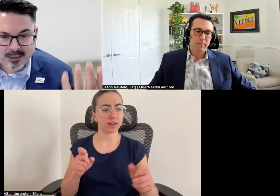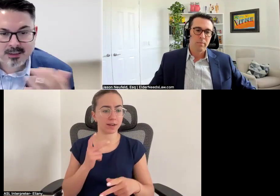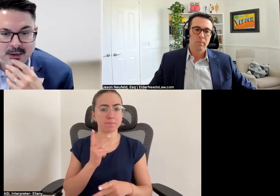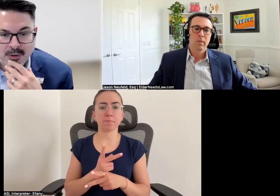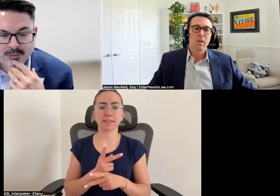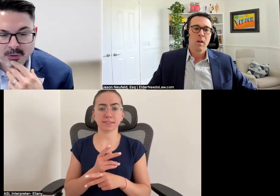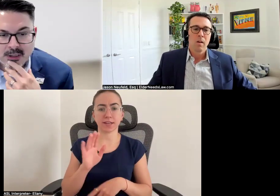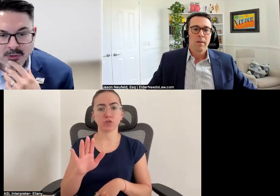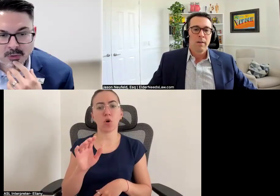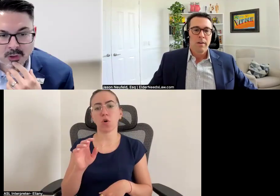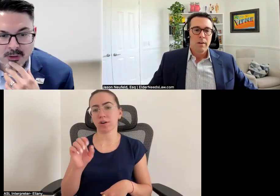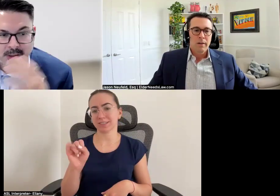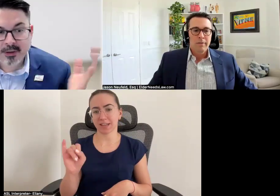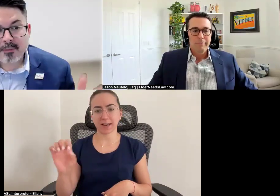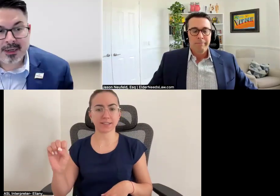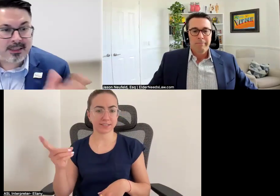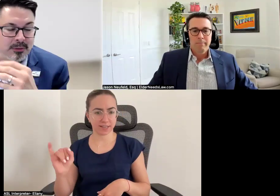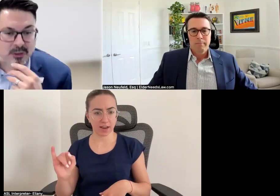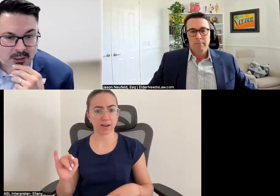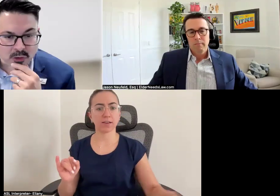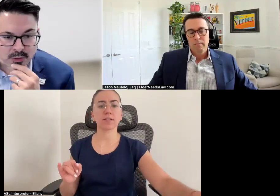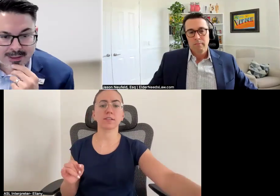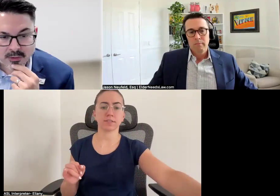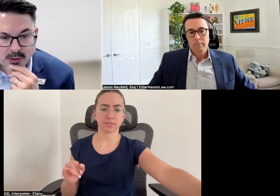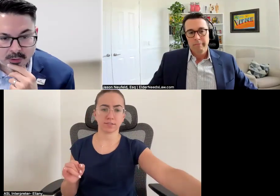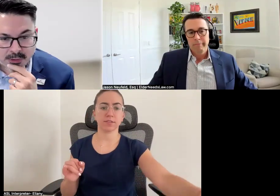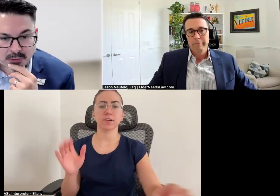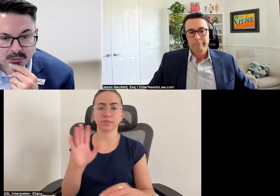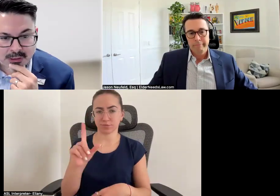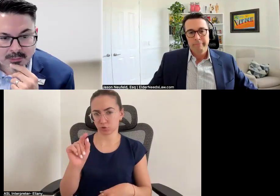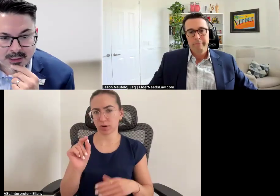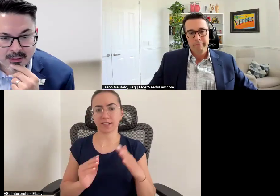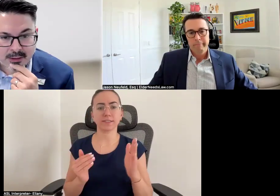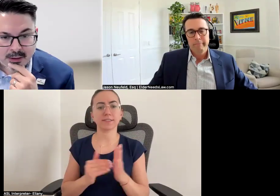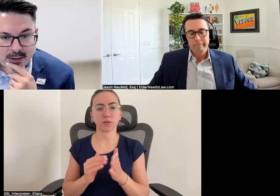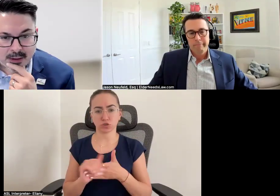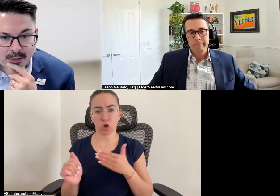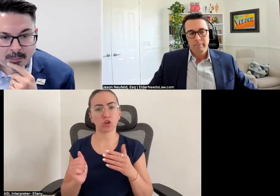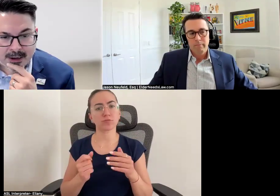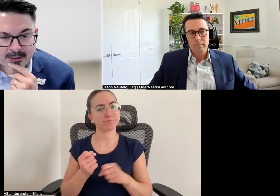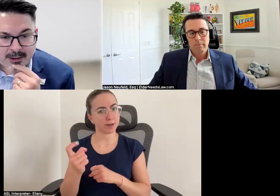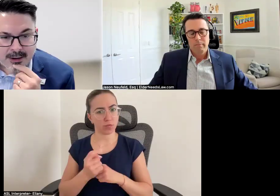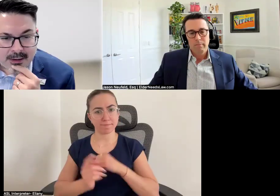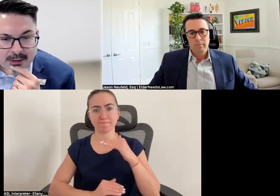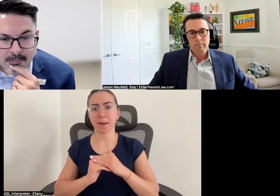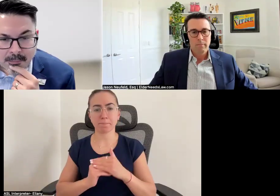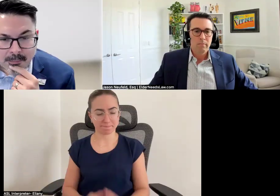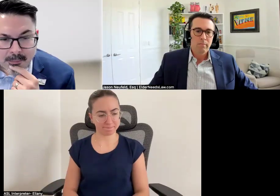or SSDI, whatever Social Security you live, but it is subject to that $20,000 threshold, so keep that in mind.